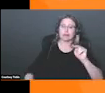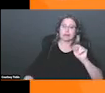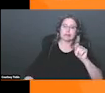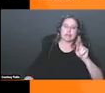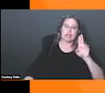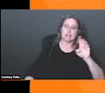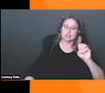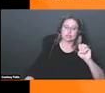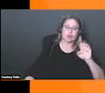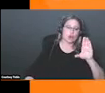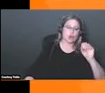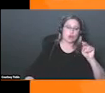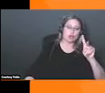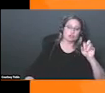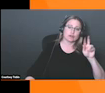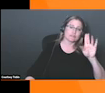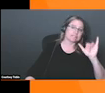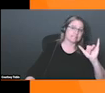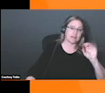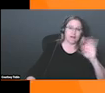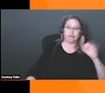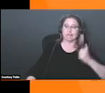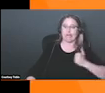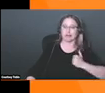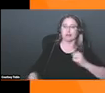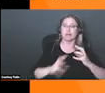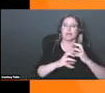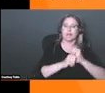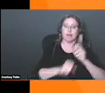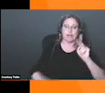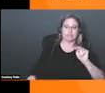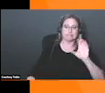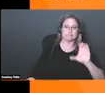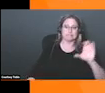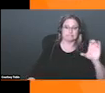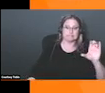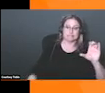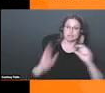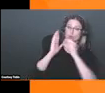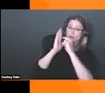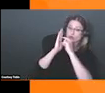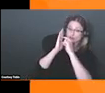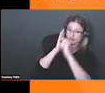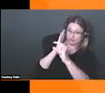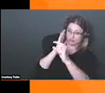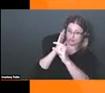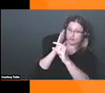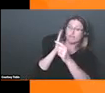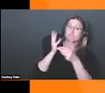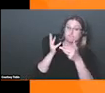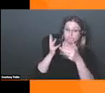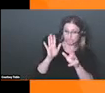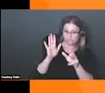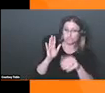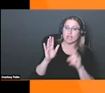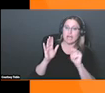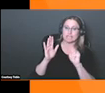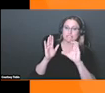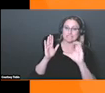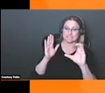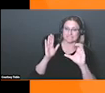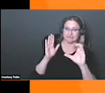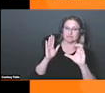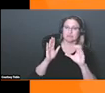is NCC. You may then use NCC in that section, but you always